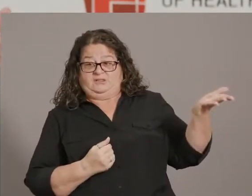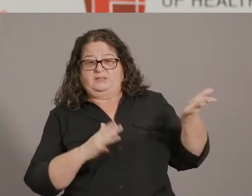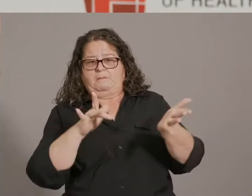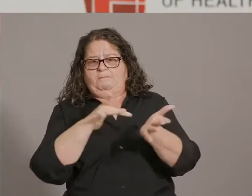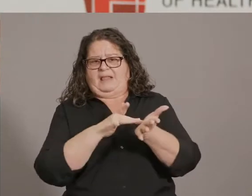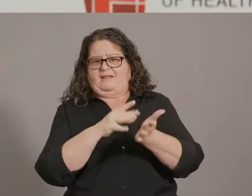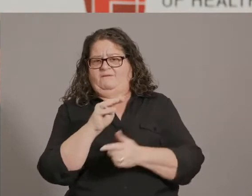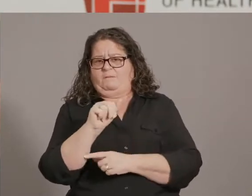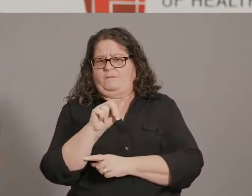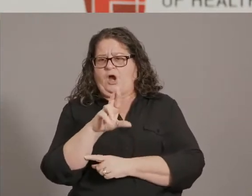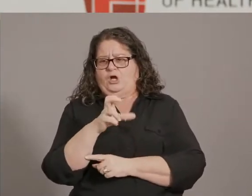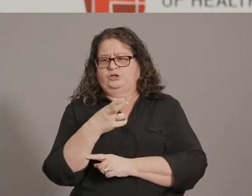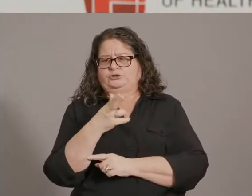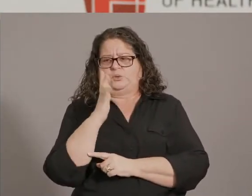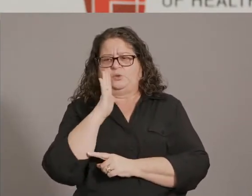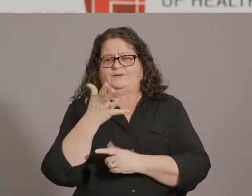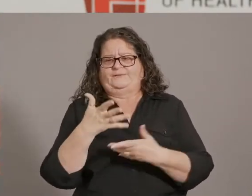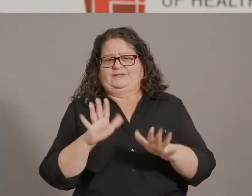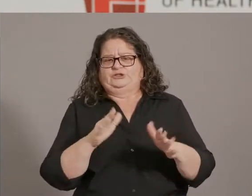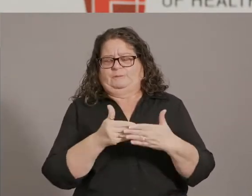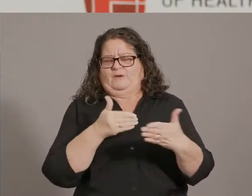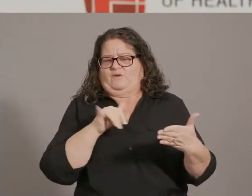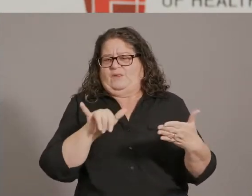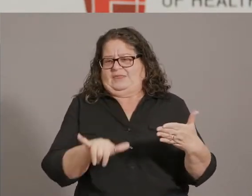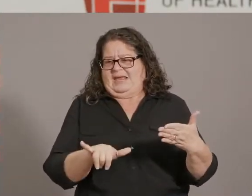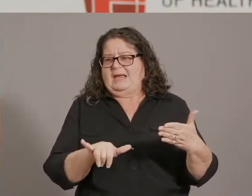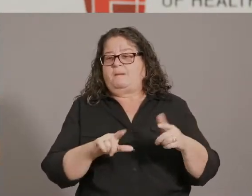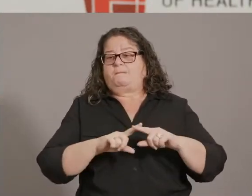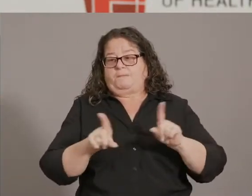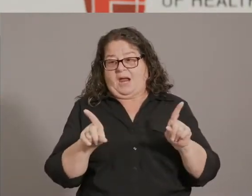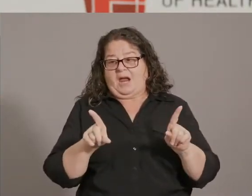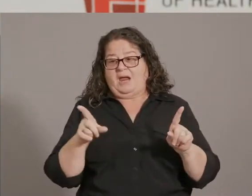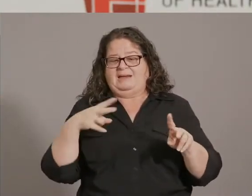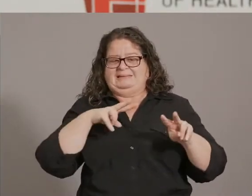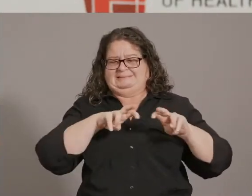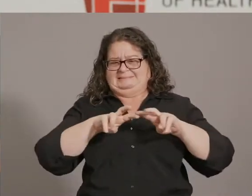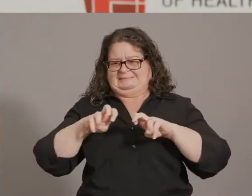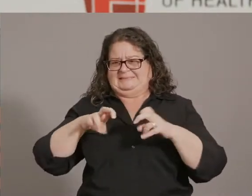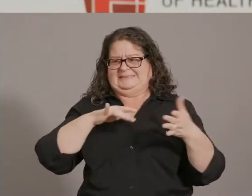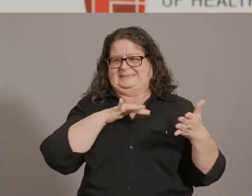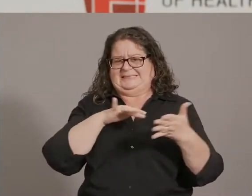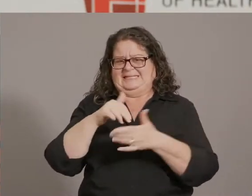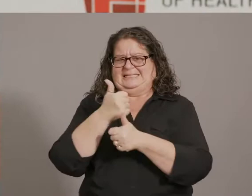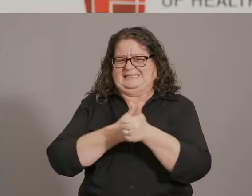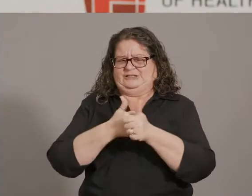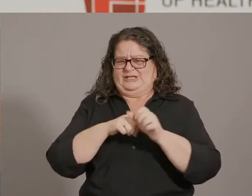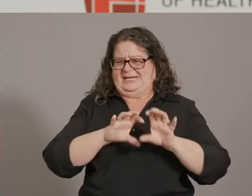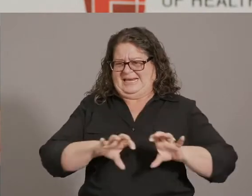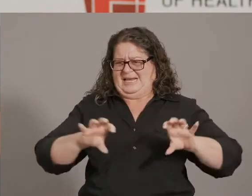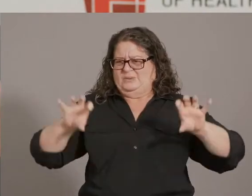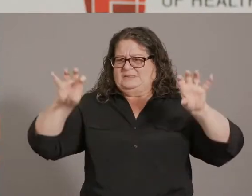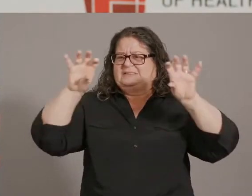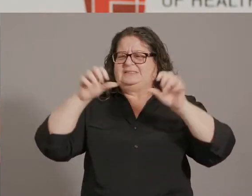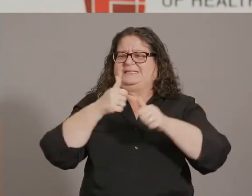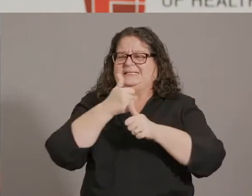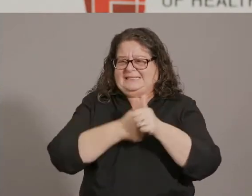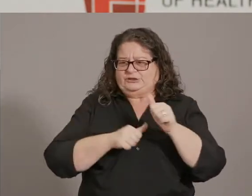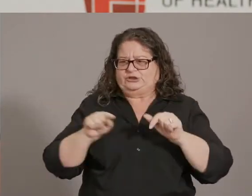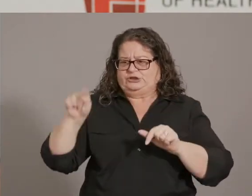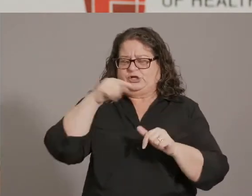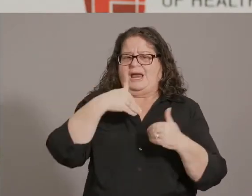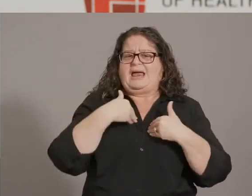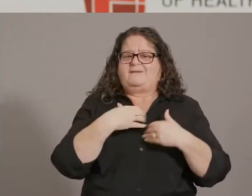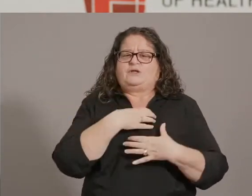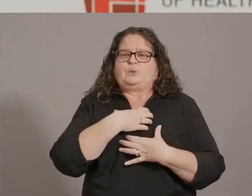is, you know, every county has their wish list and what they want to be able to do based on their